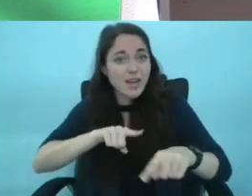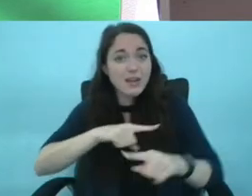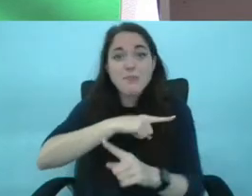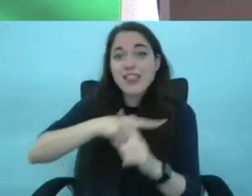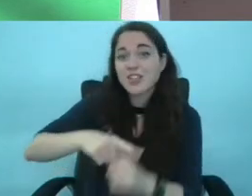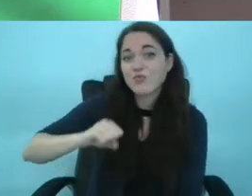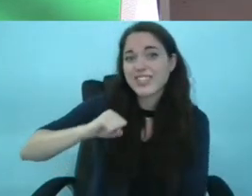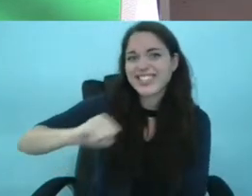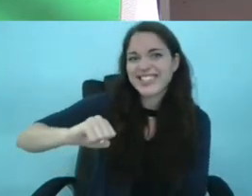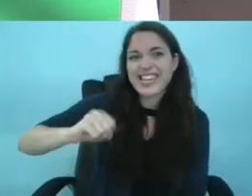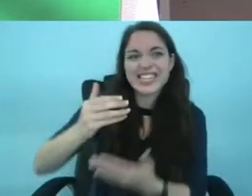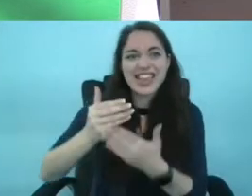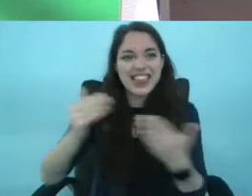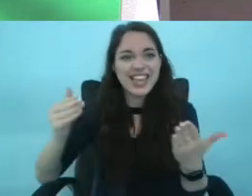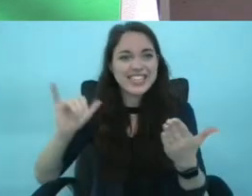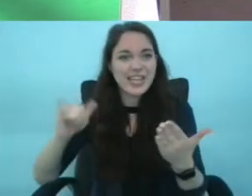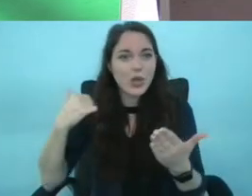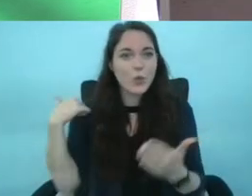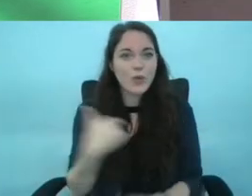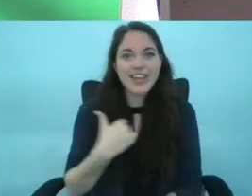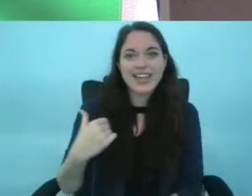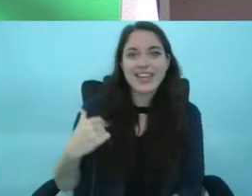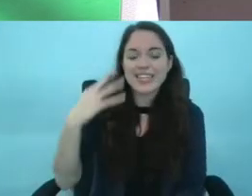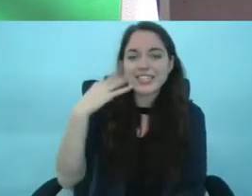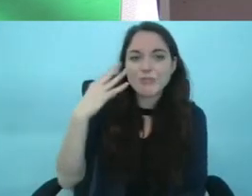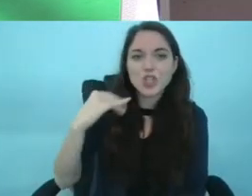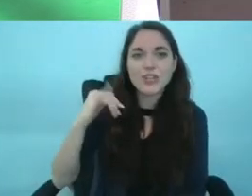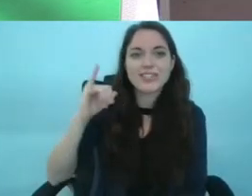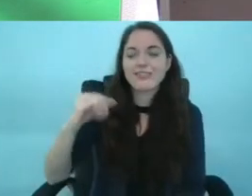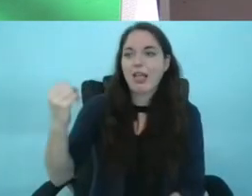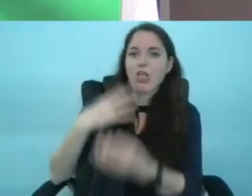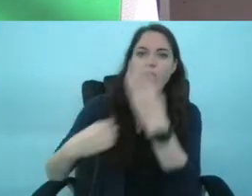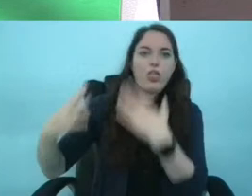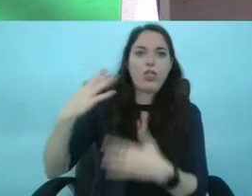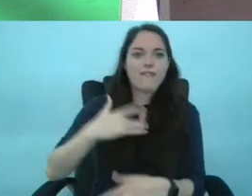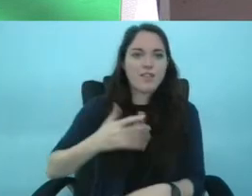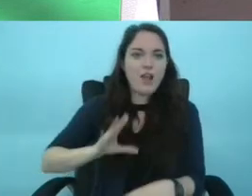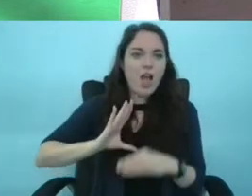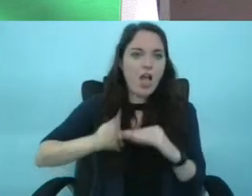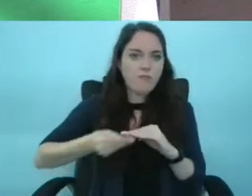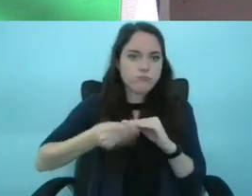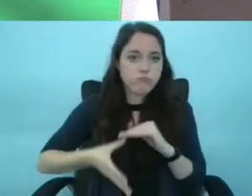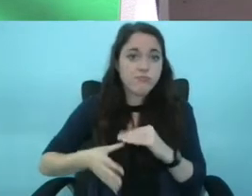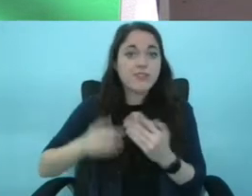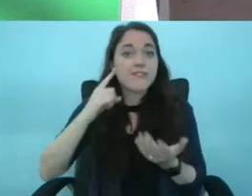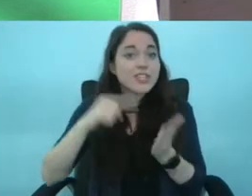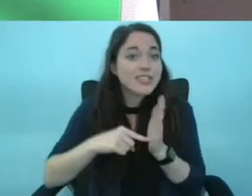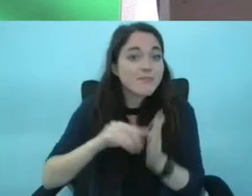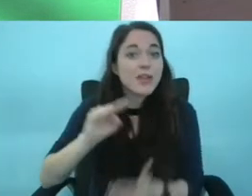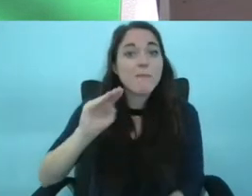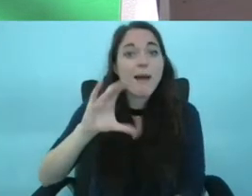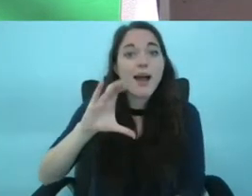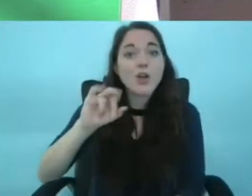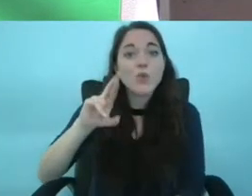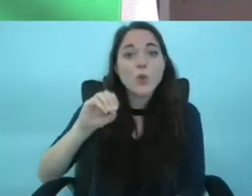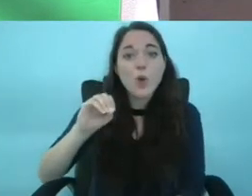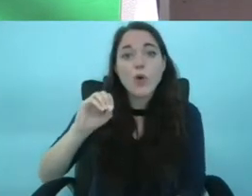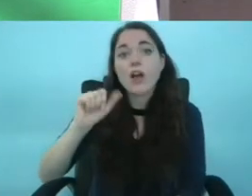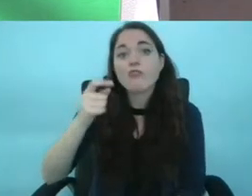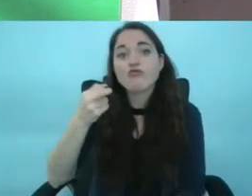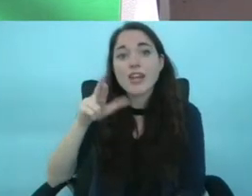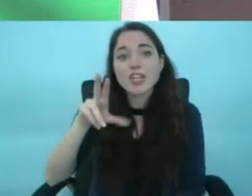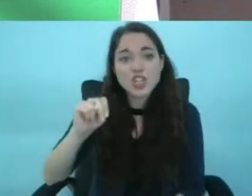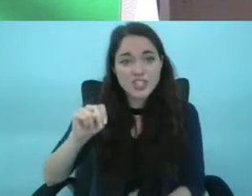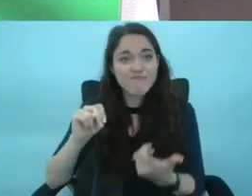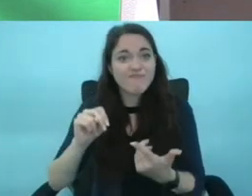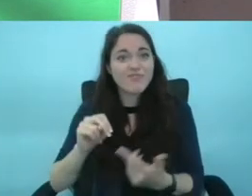the things that tear us down. Things like microaggressions, horizontal racism, internalized